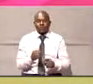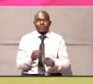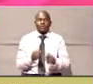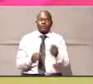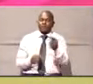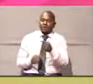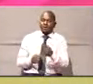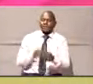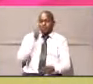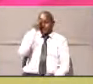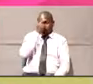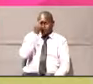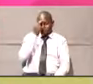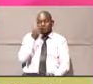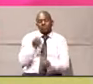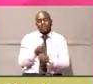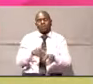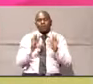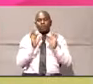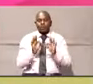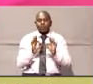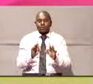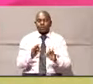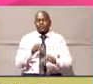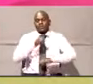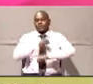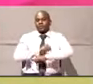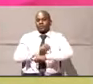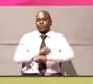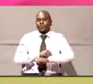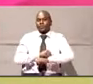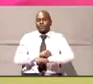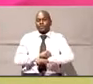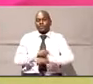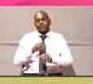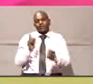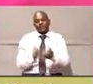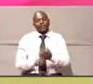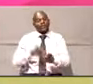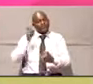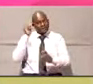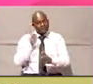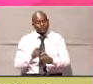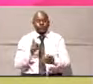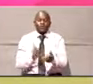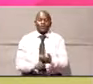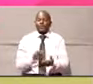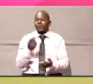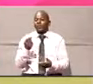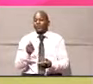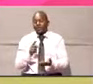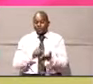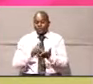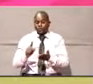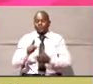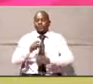And students that have performed so well in the schools find it very difficult to get tuition, to get money